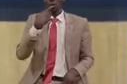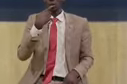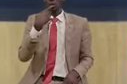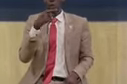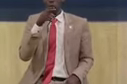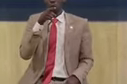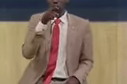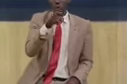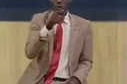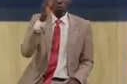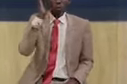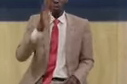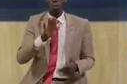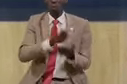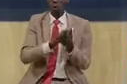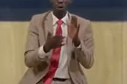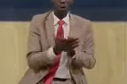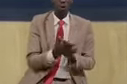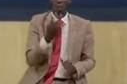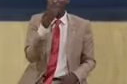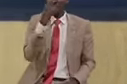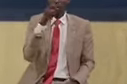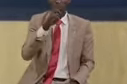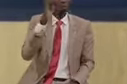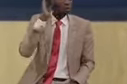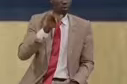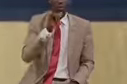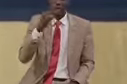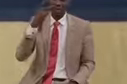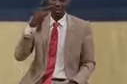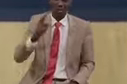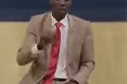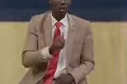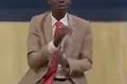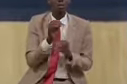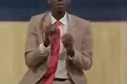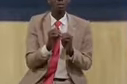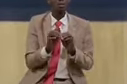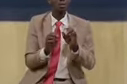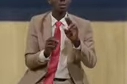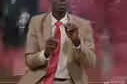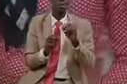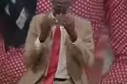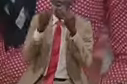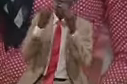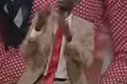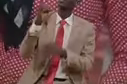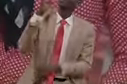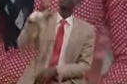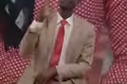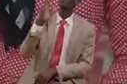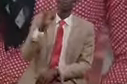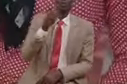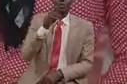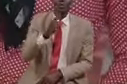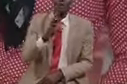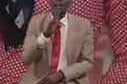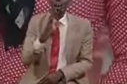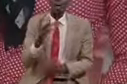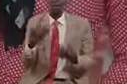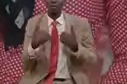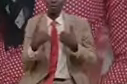be blind, you will not see anything anymore. Thank God, now you have overcome